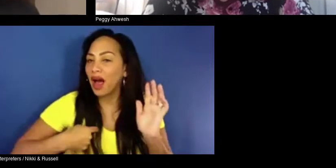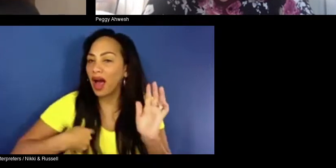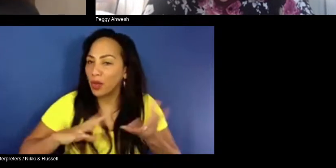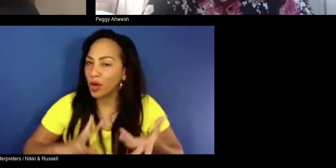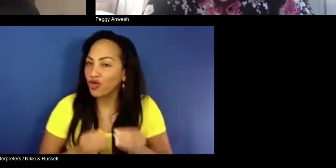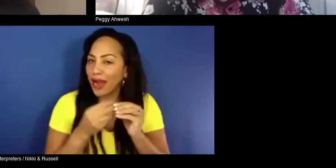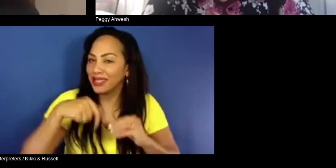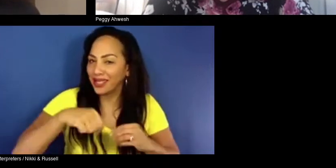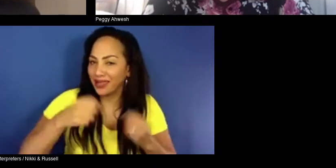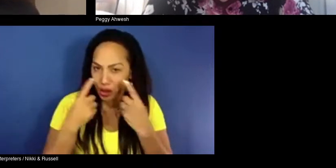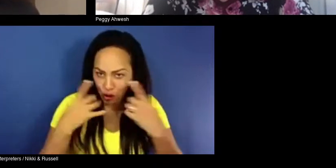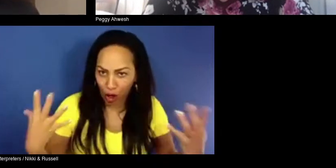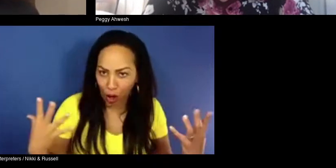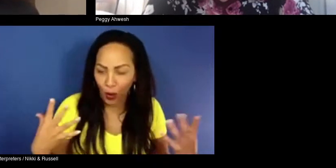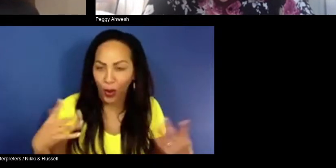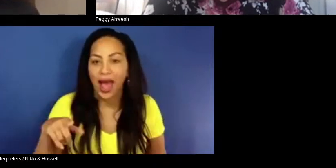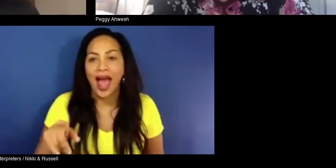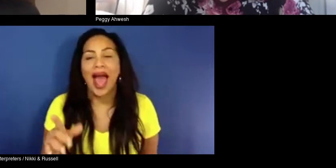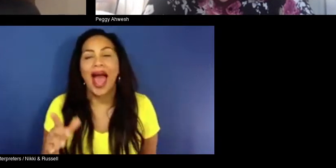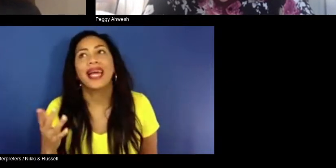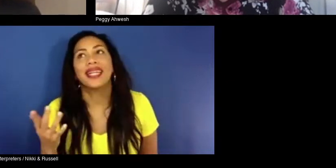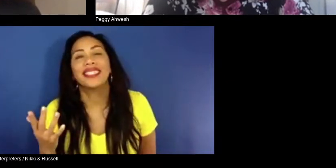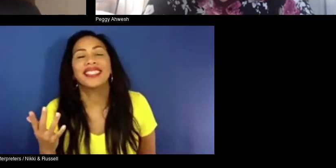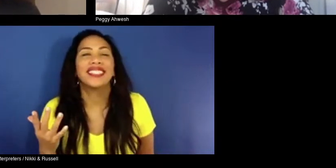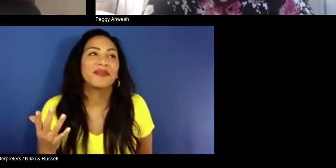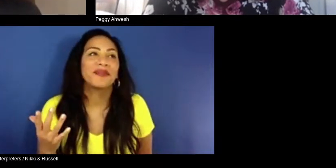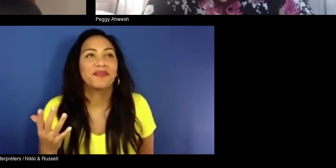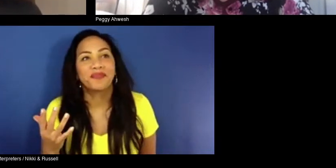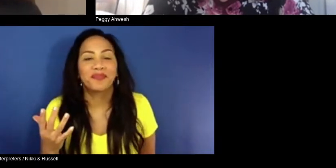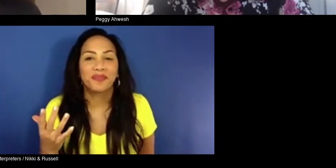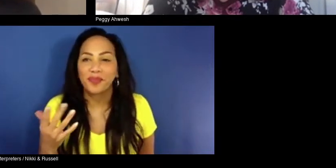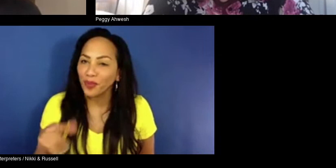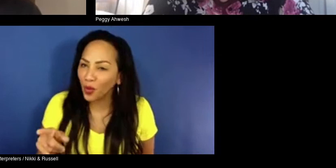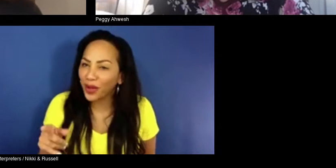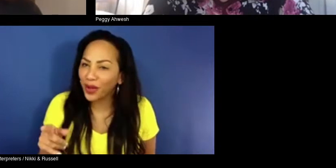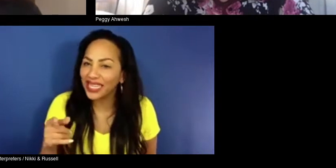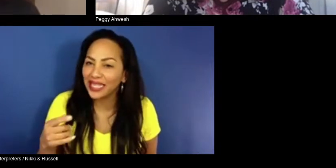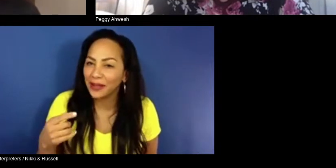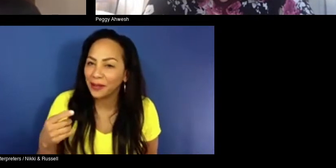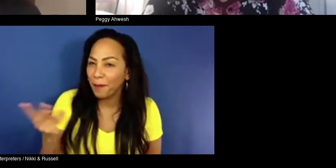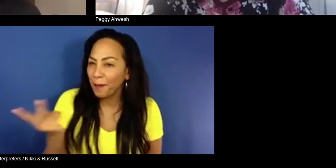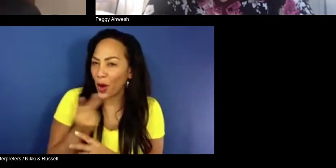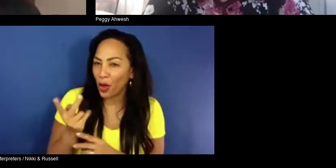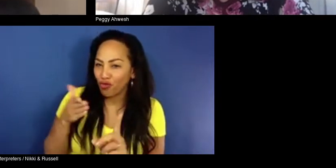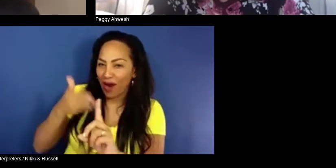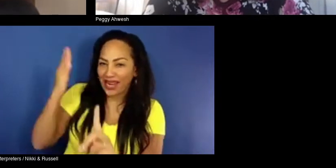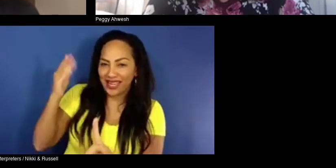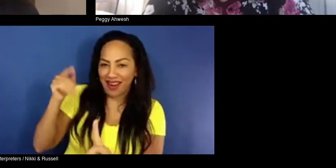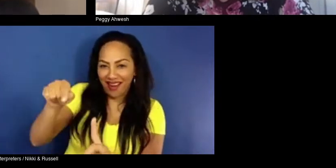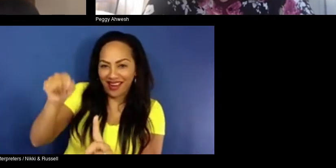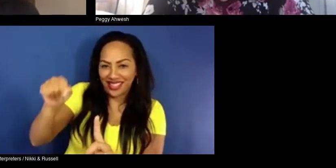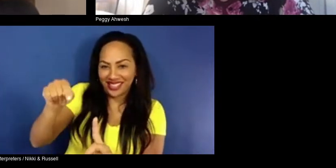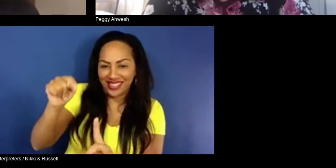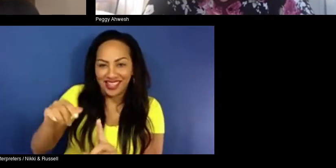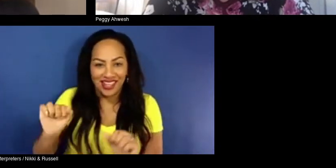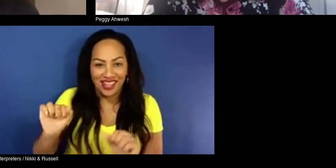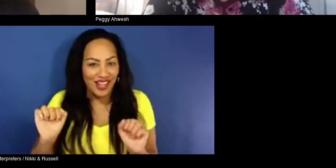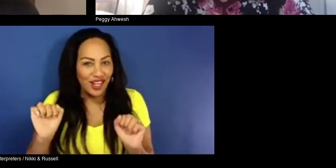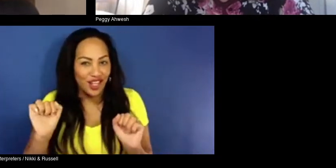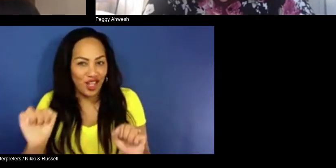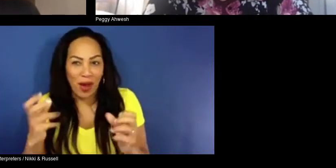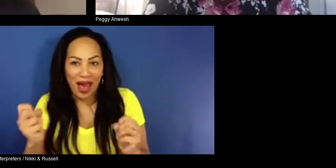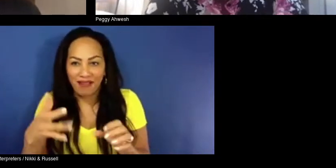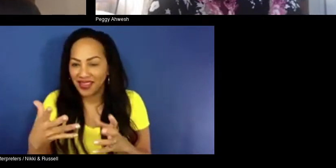this line between the living and the dead kind of either gets troubled or is just completely